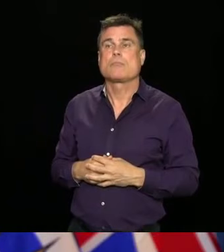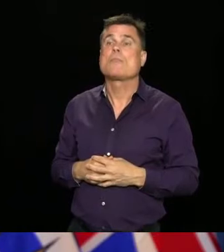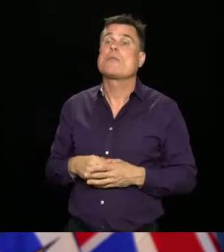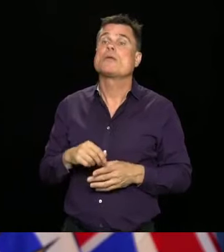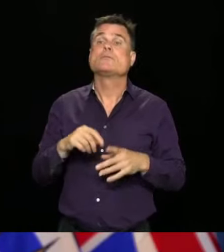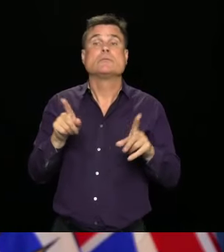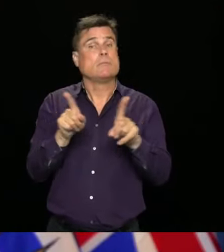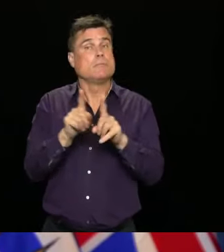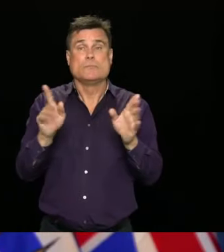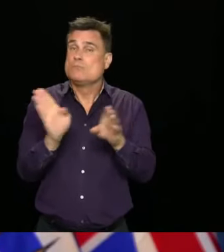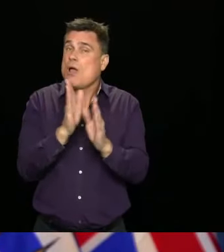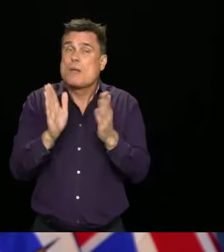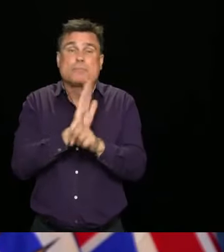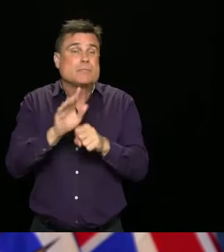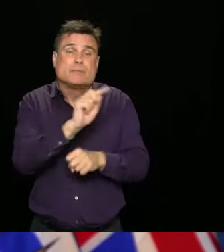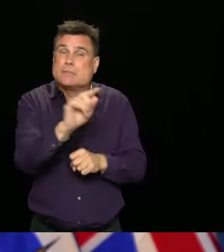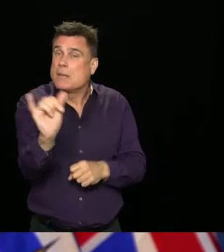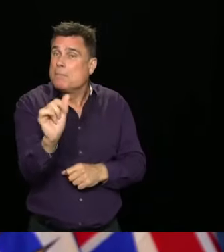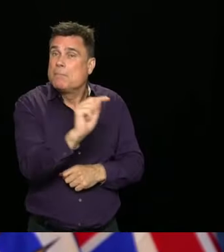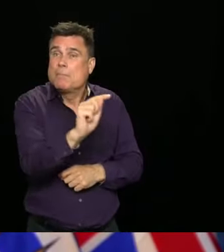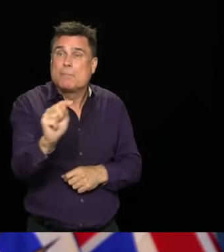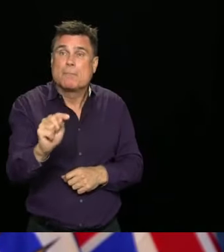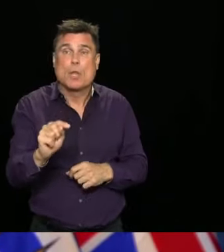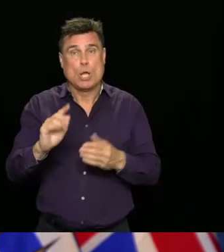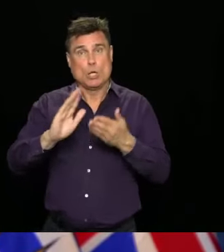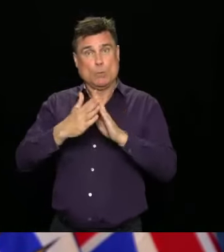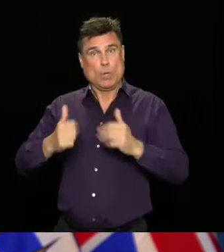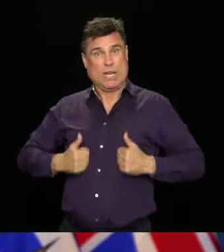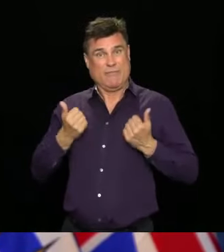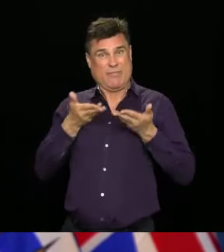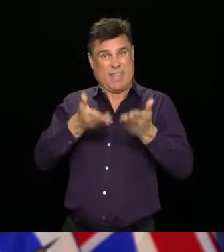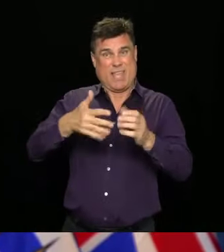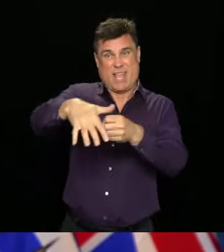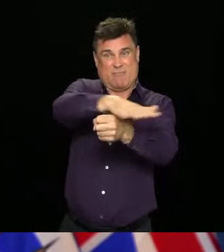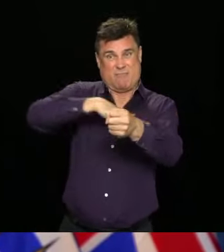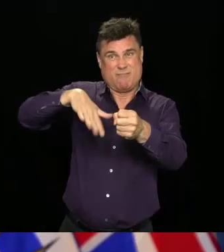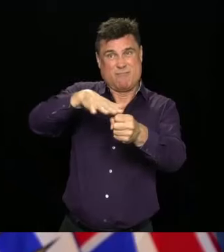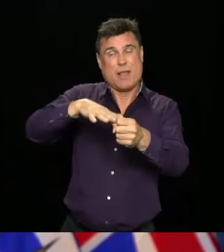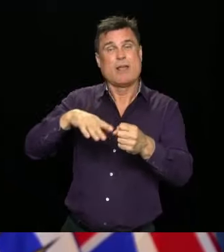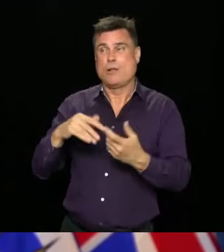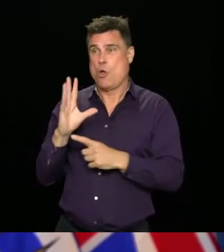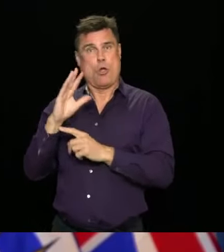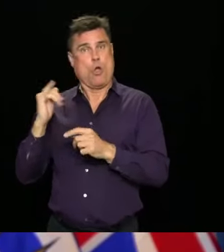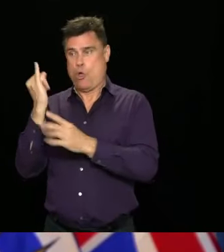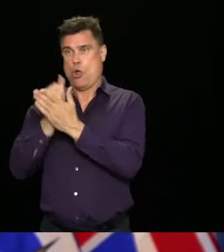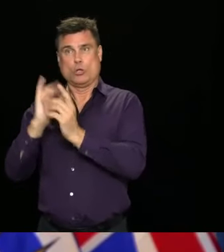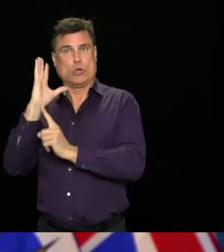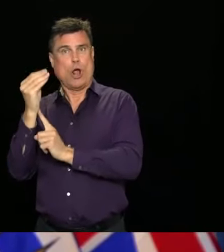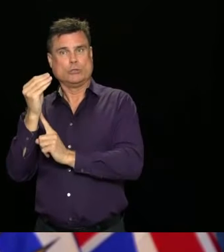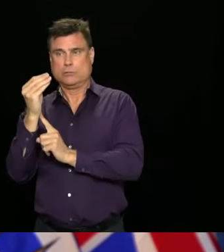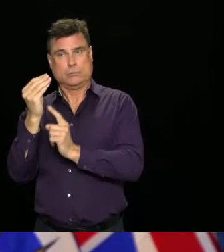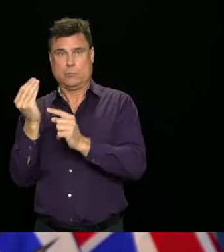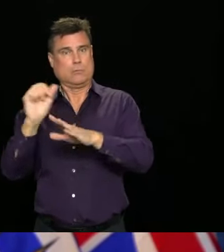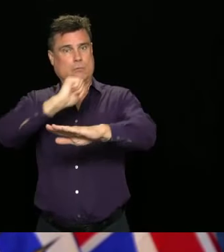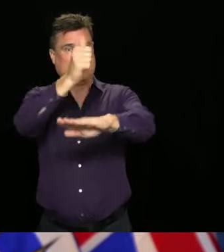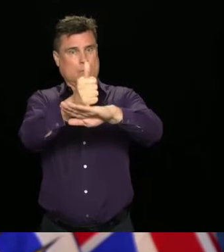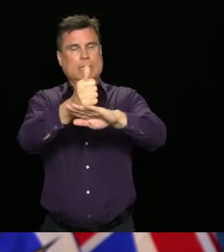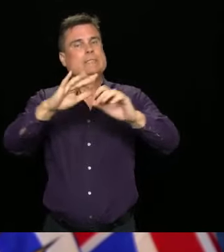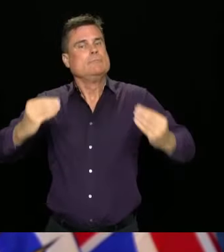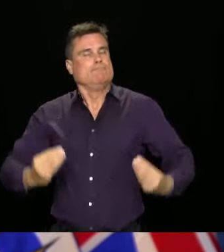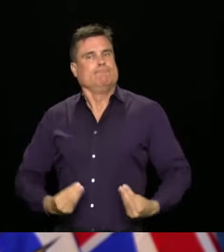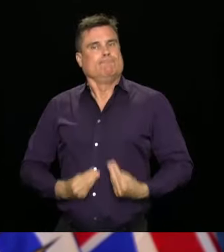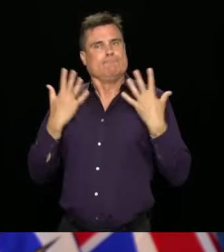to small businesses, we all know that the life of a community often relies on the arts and culture industry in our communities. And so